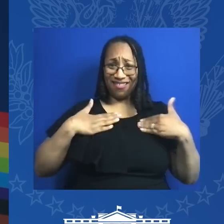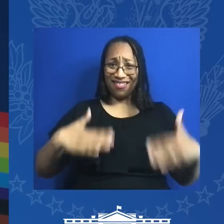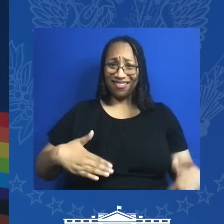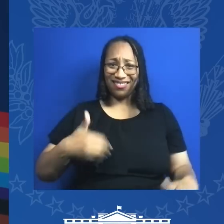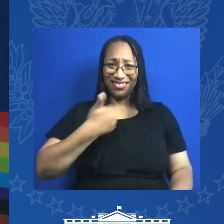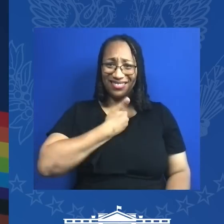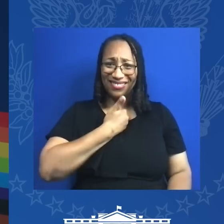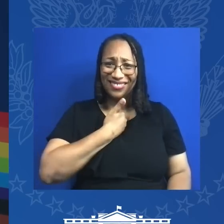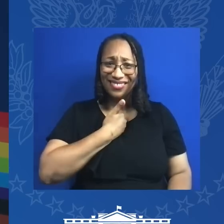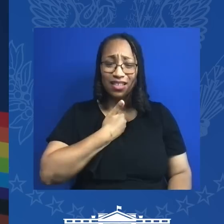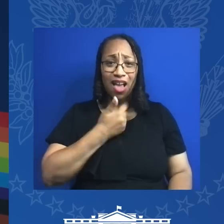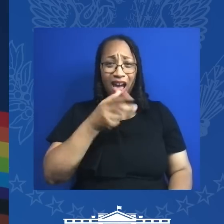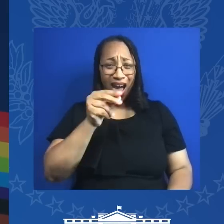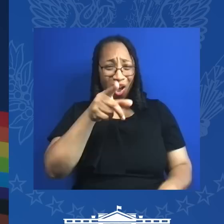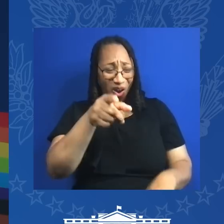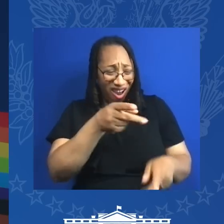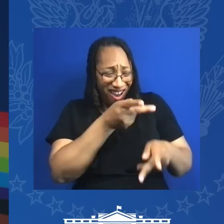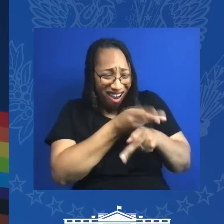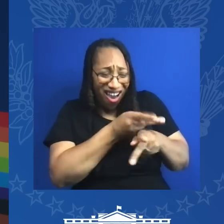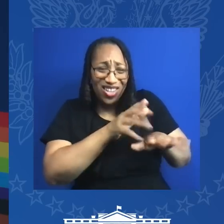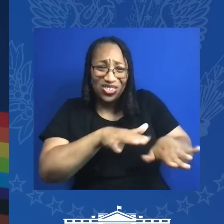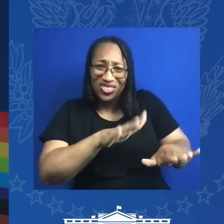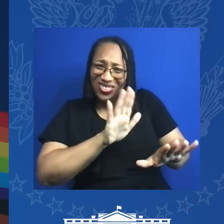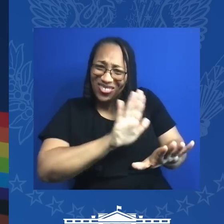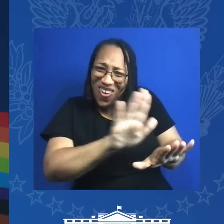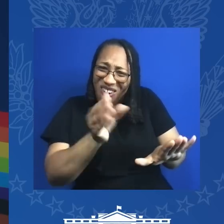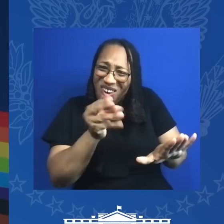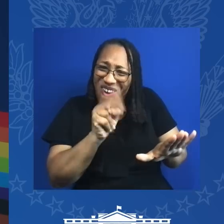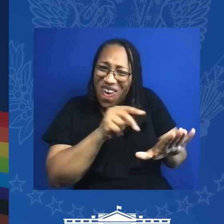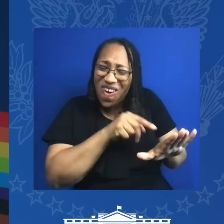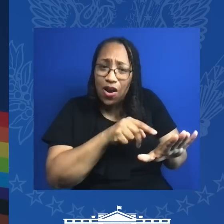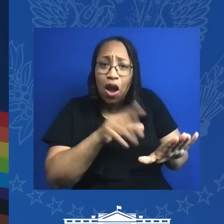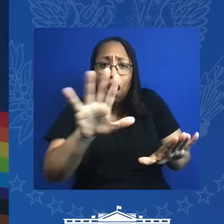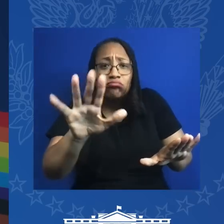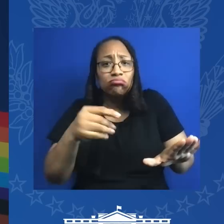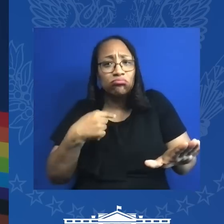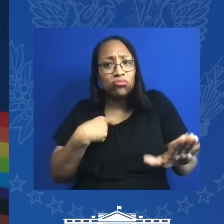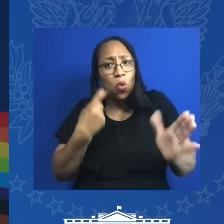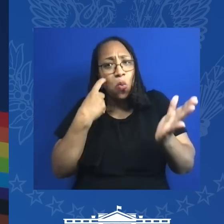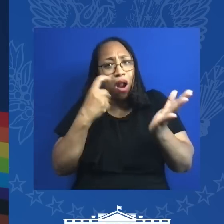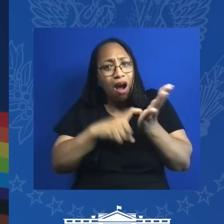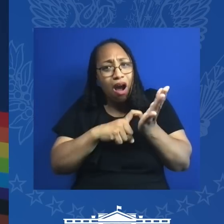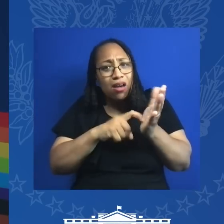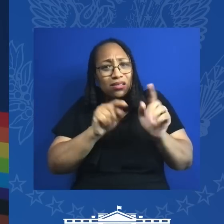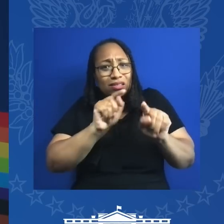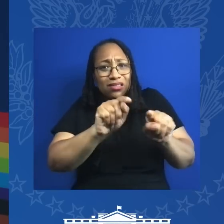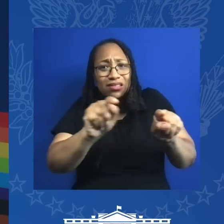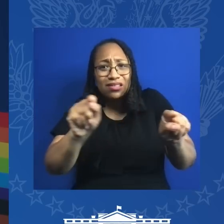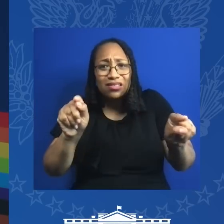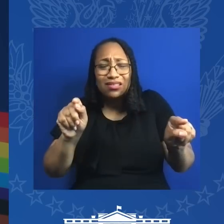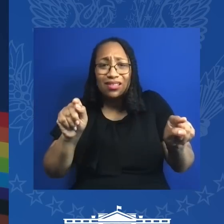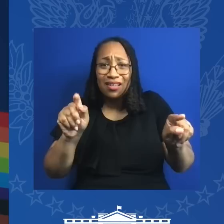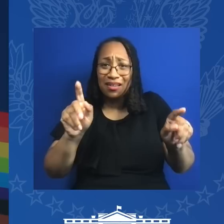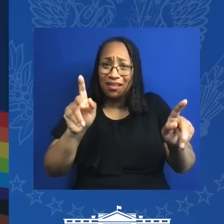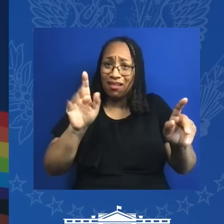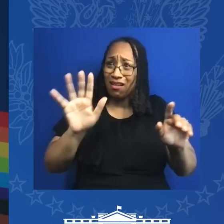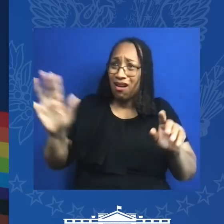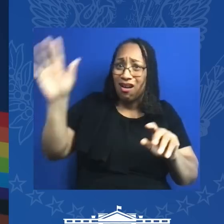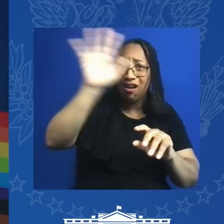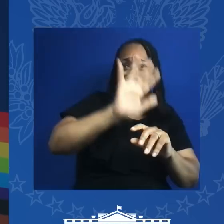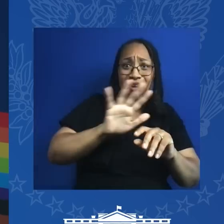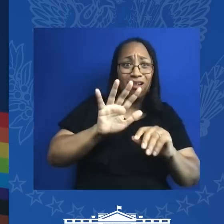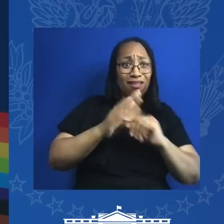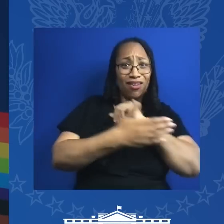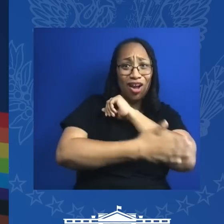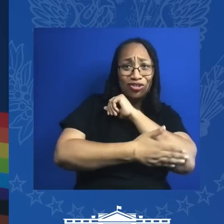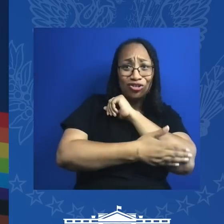I recognize for a lot of folks across this country, maybe it's not you, your kid, your family member, going through